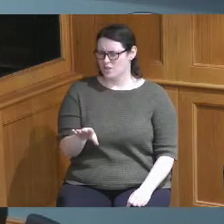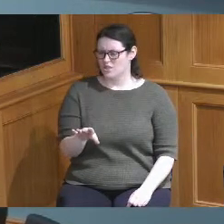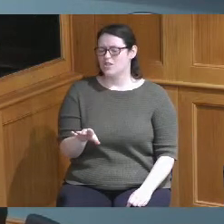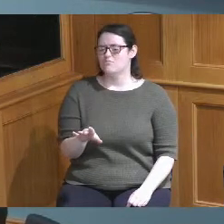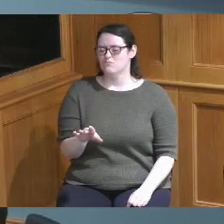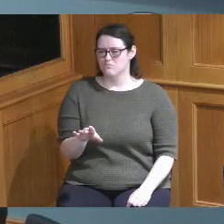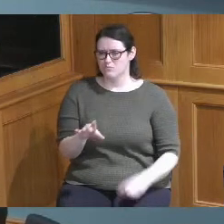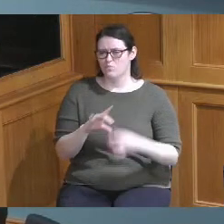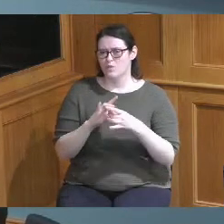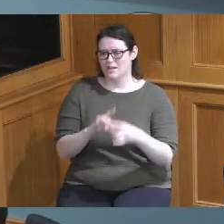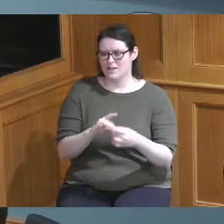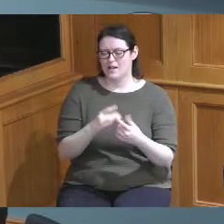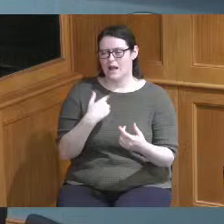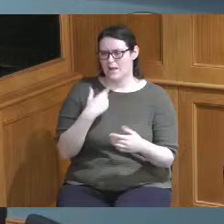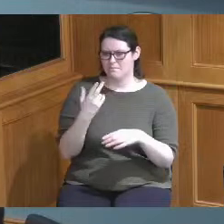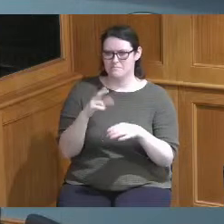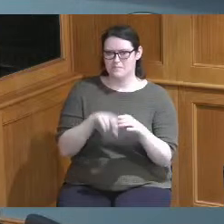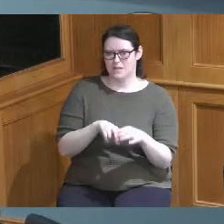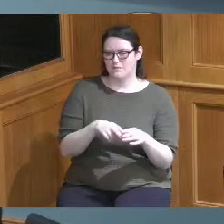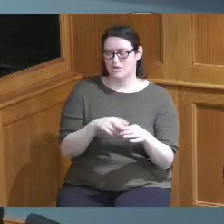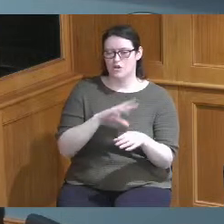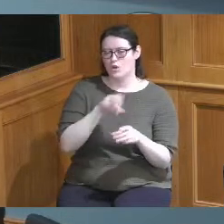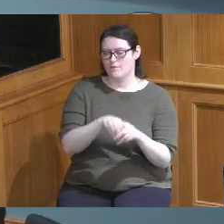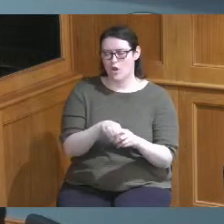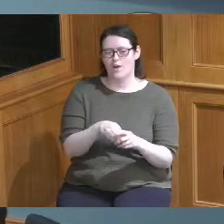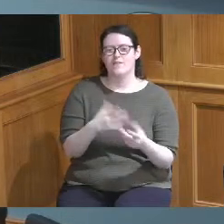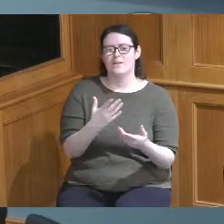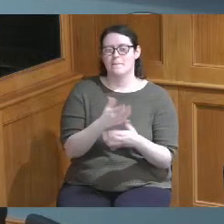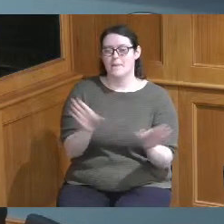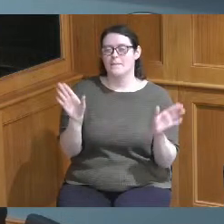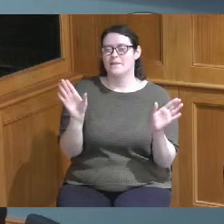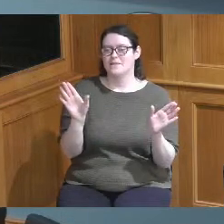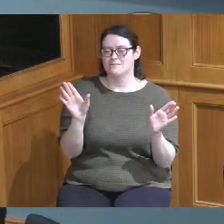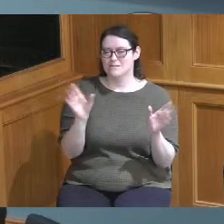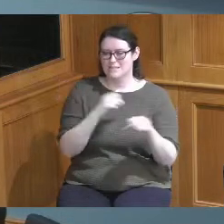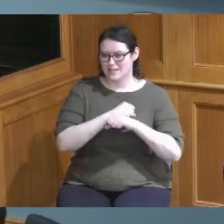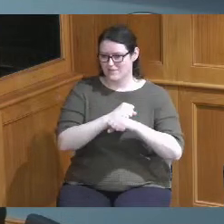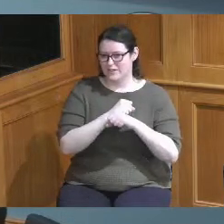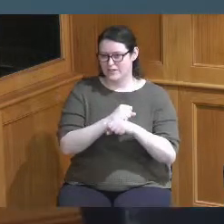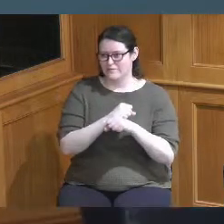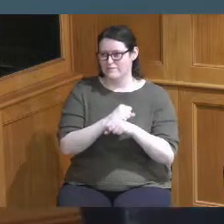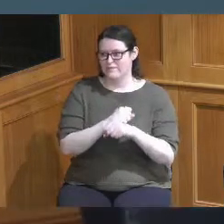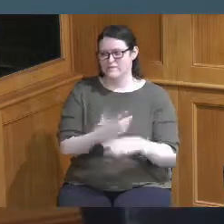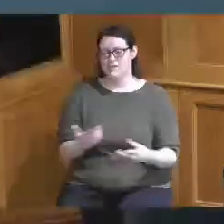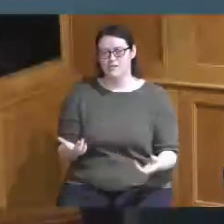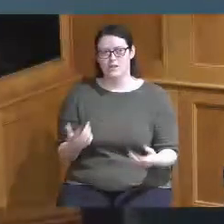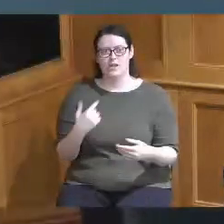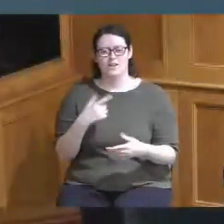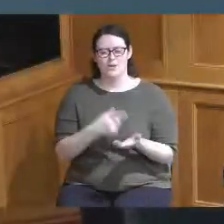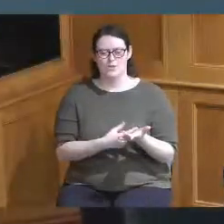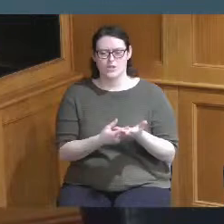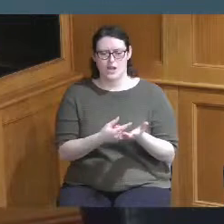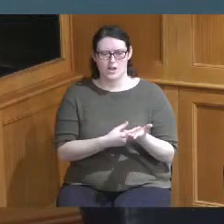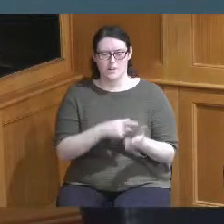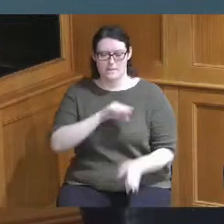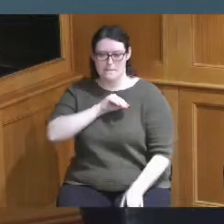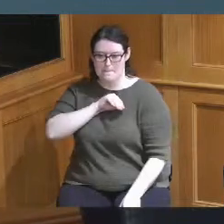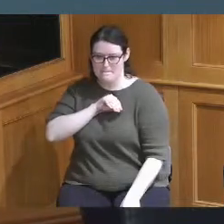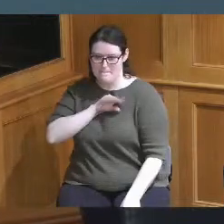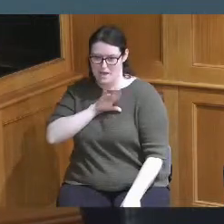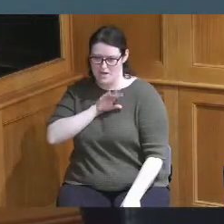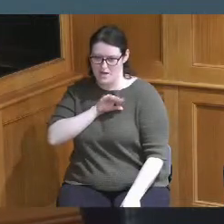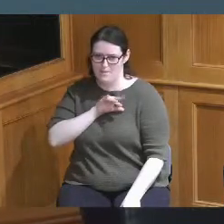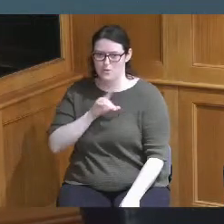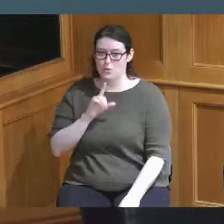the Public Safety Committee for the state county commissioners. And they were talking about the body-worn cameras